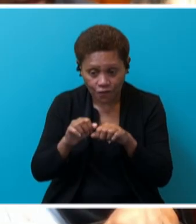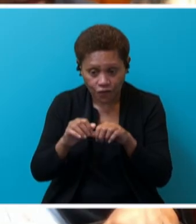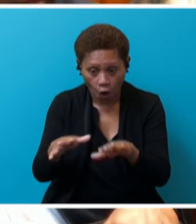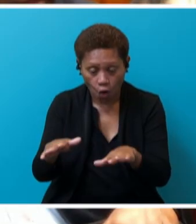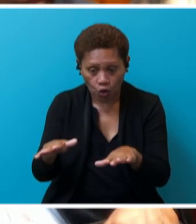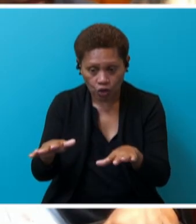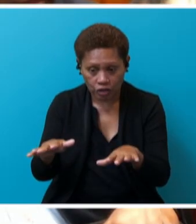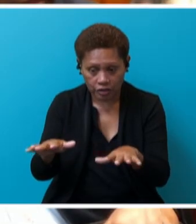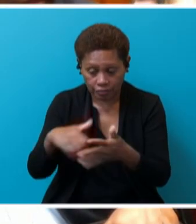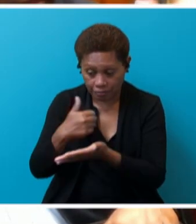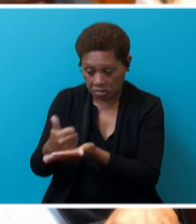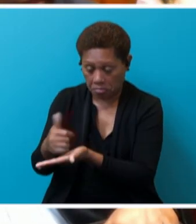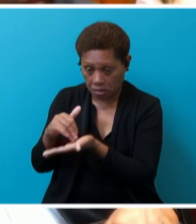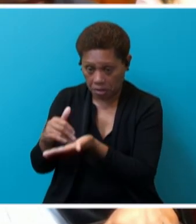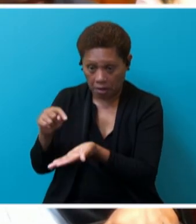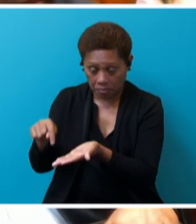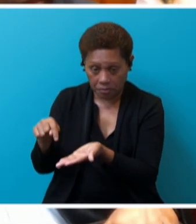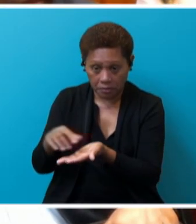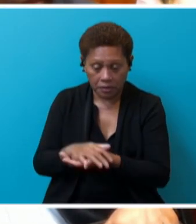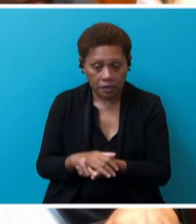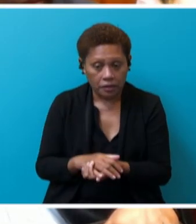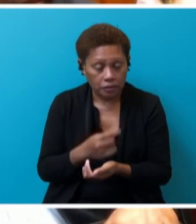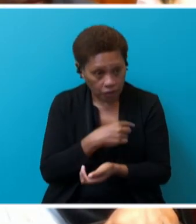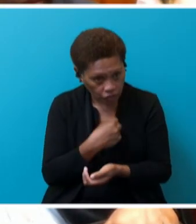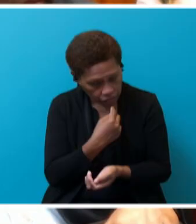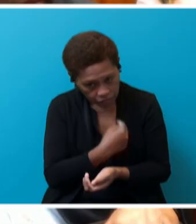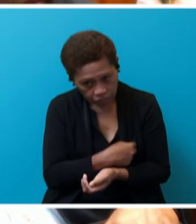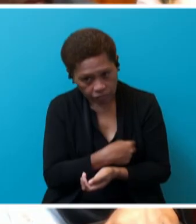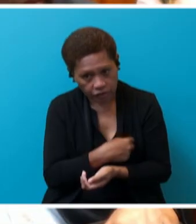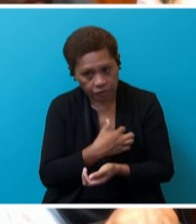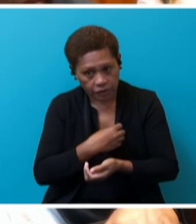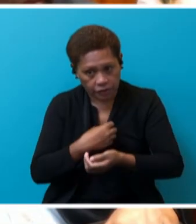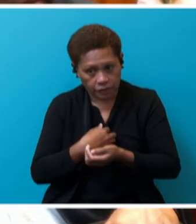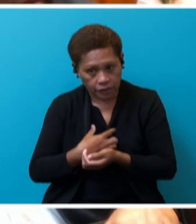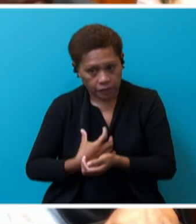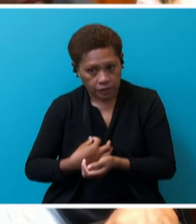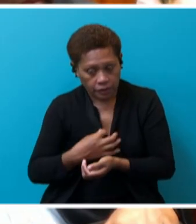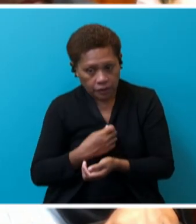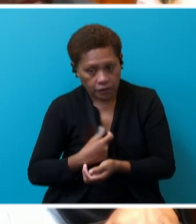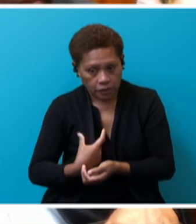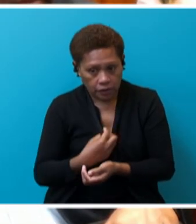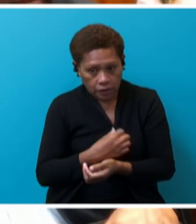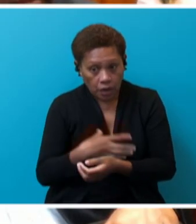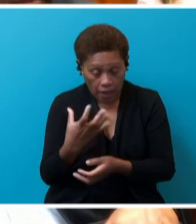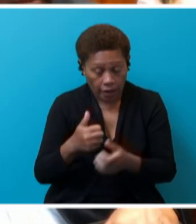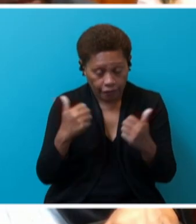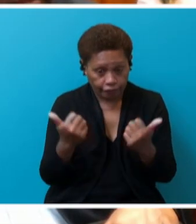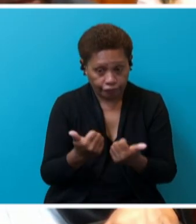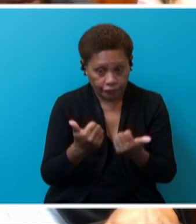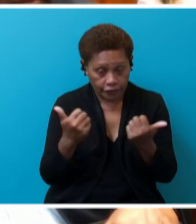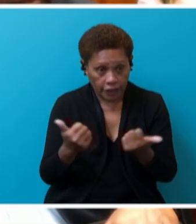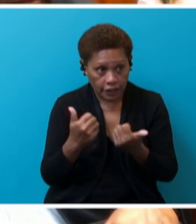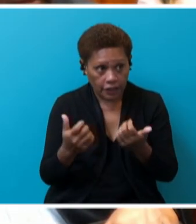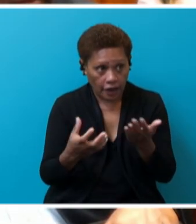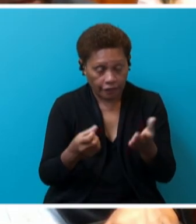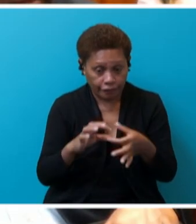as tangible evidence of the government's commitment to inclusive growth and equitable service delivery, bridging the divide.